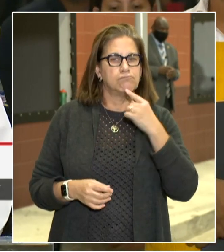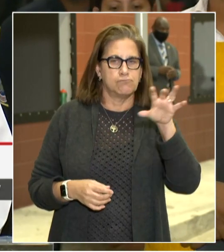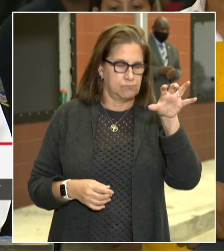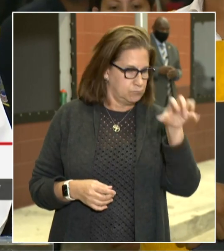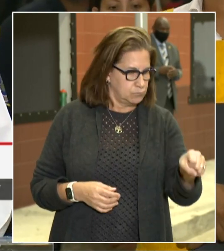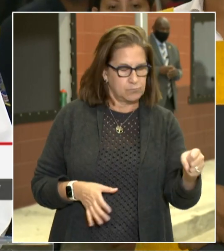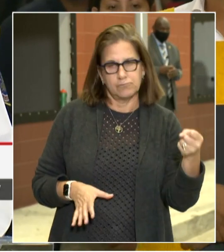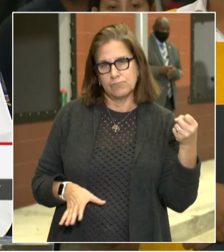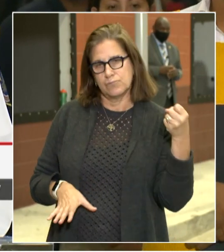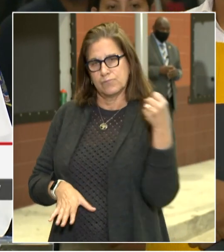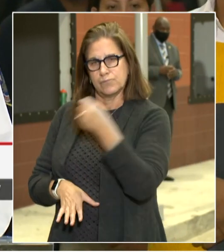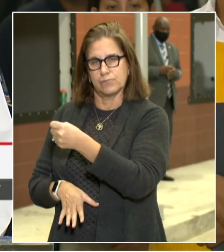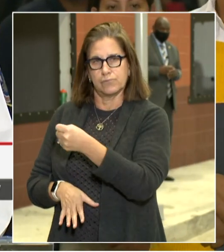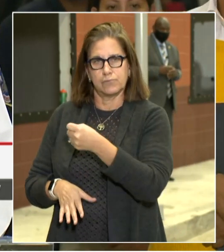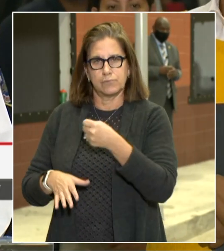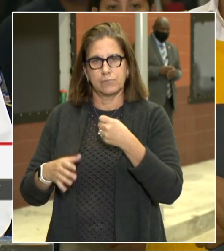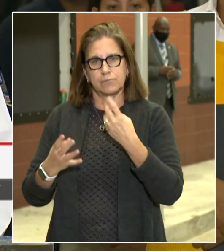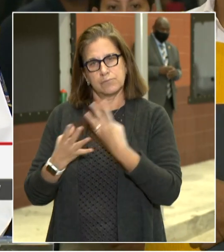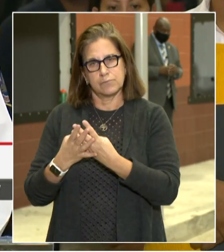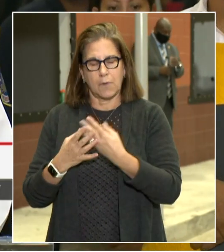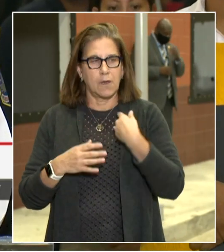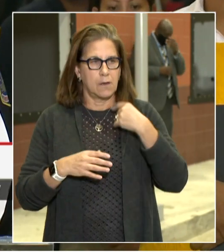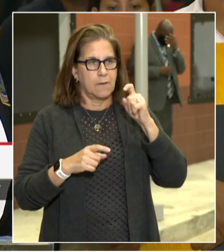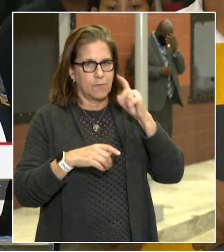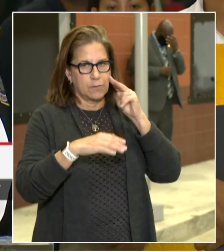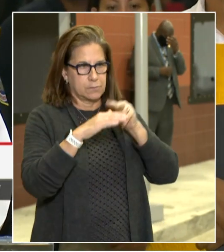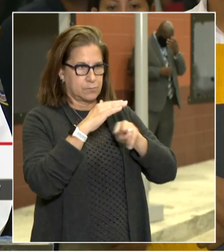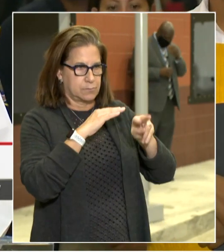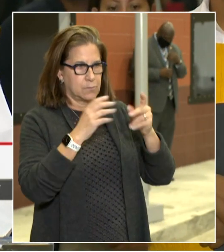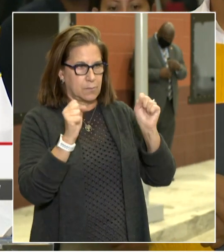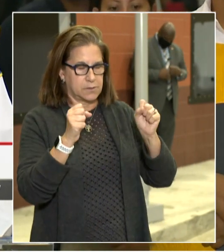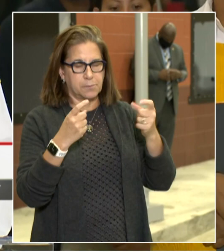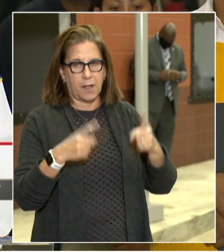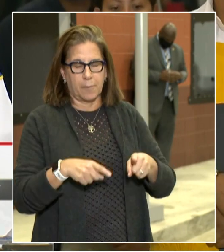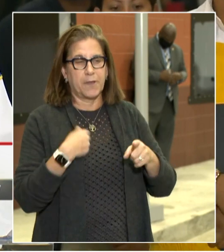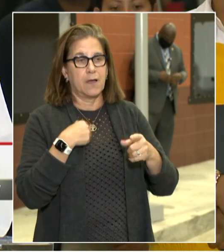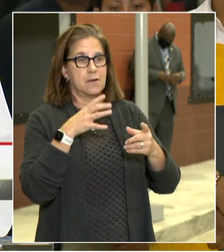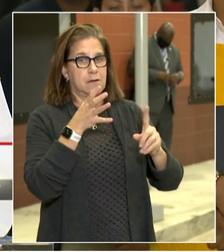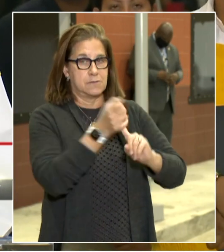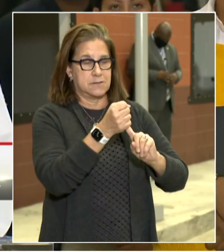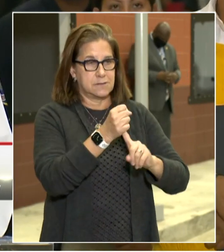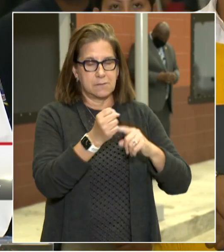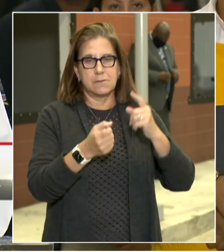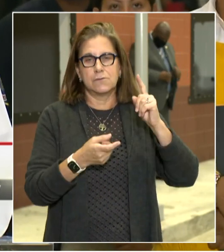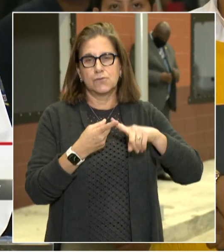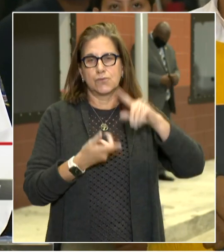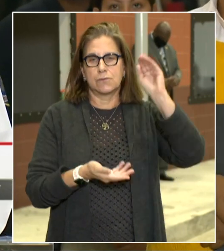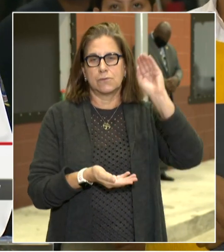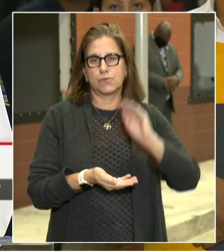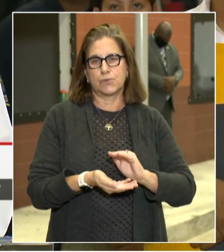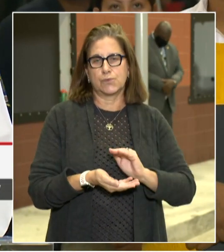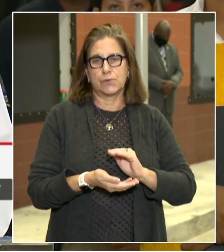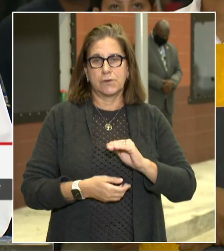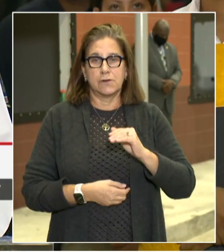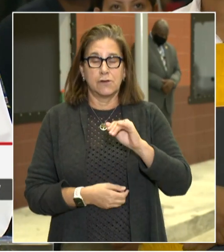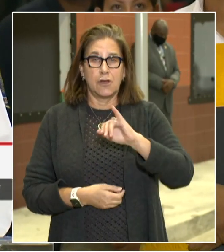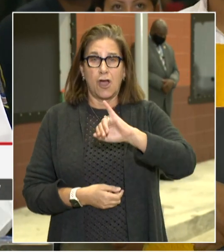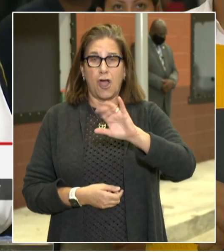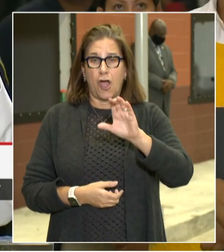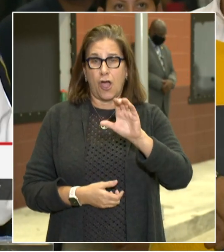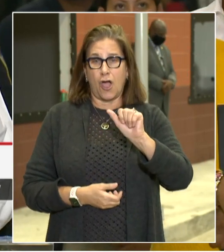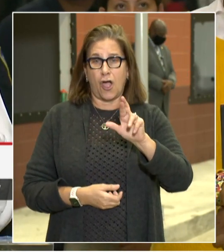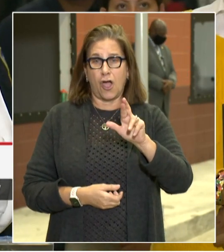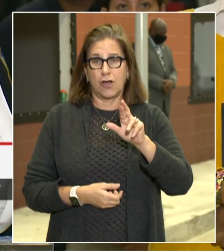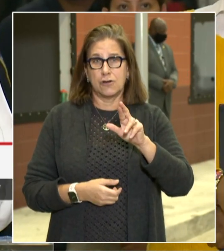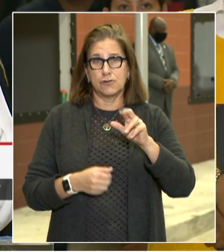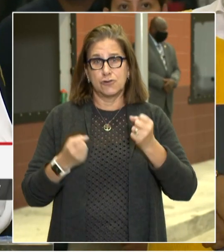that we prevent it is by holding violent criminals accountable. Carjackers, I would say, fall into the category of violent criminals. While we have had some success